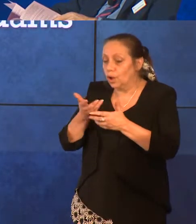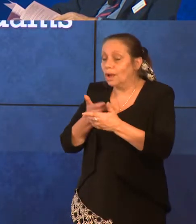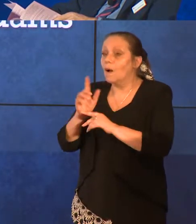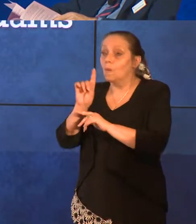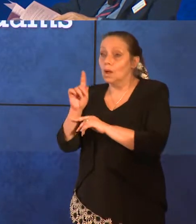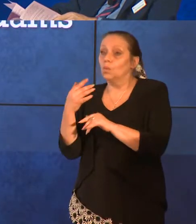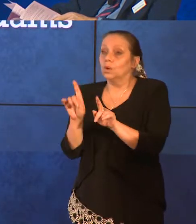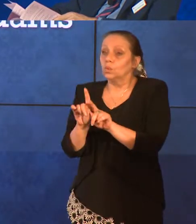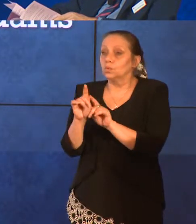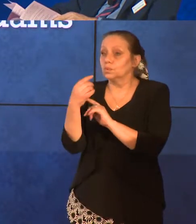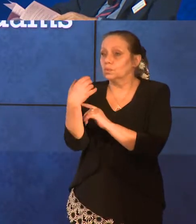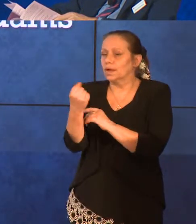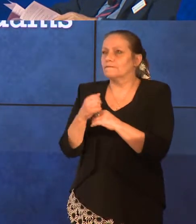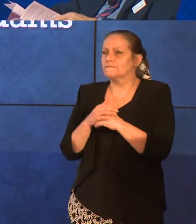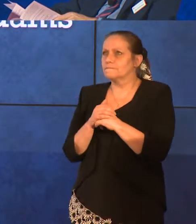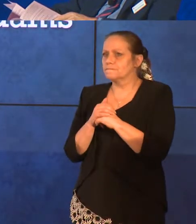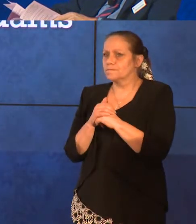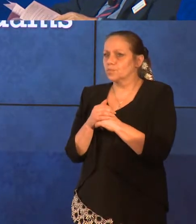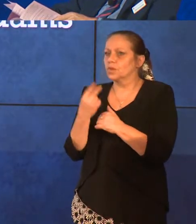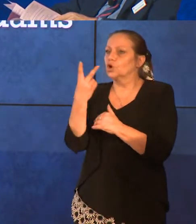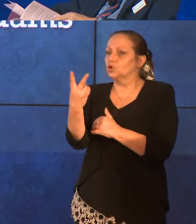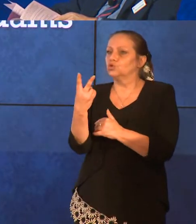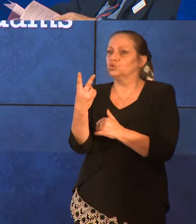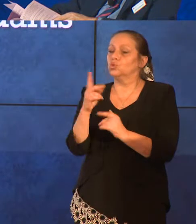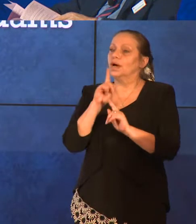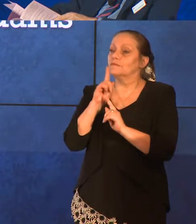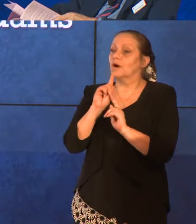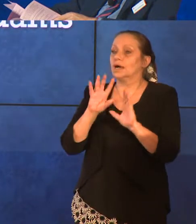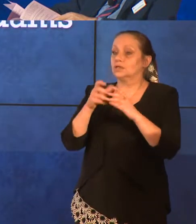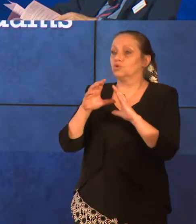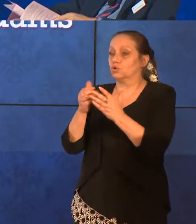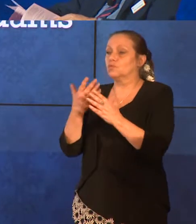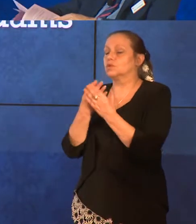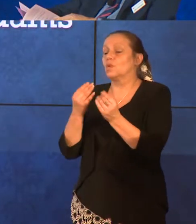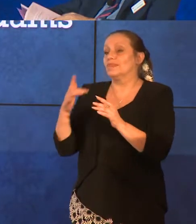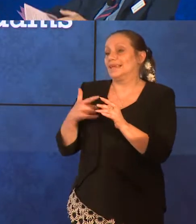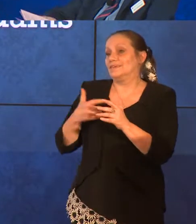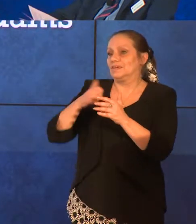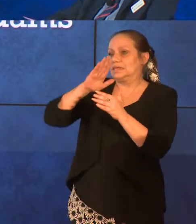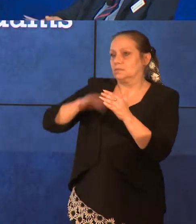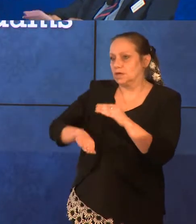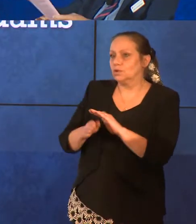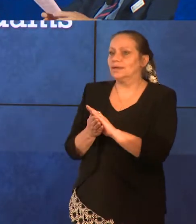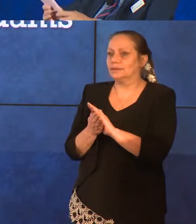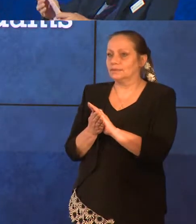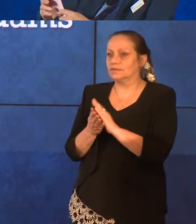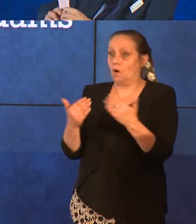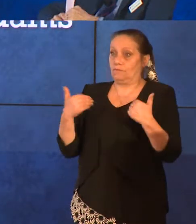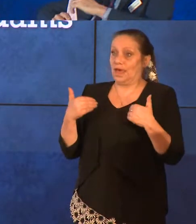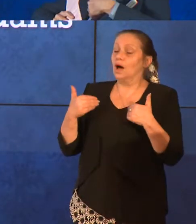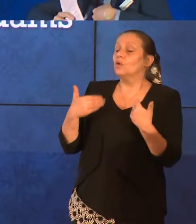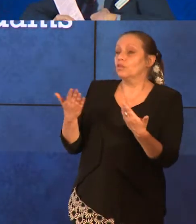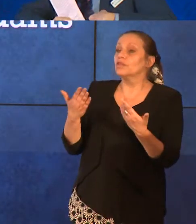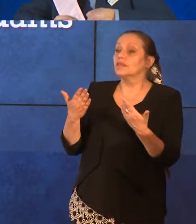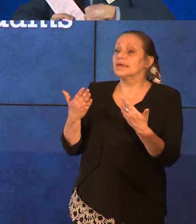we've also got two advisory groups with people with lived experience who are experts in the mental health system and the child